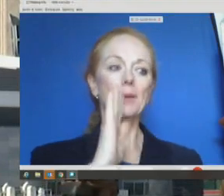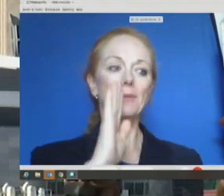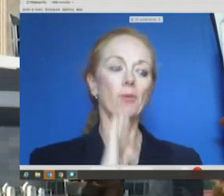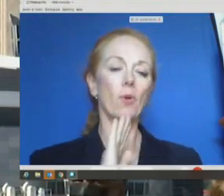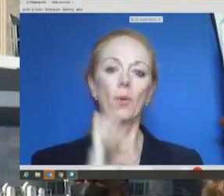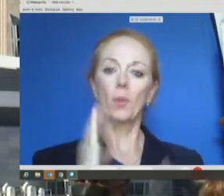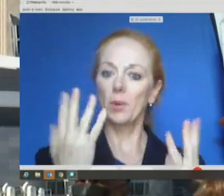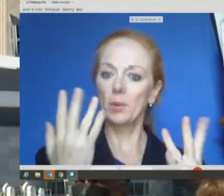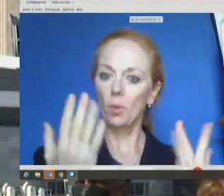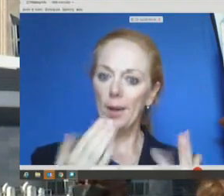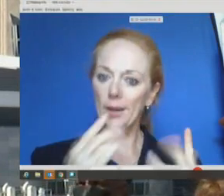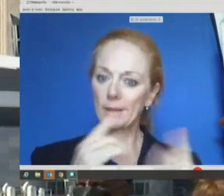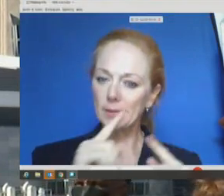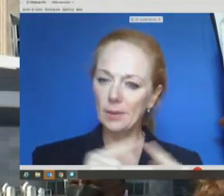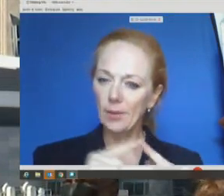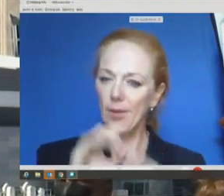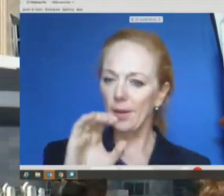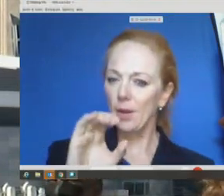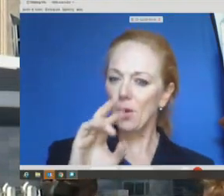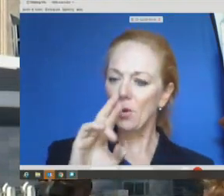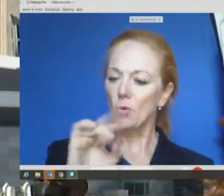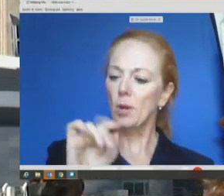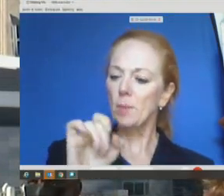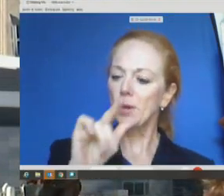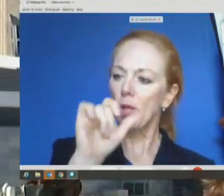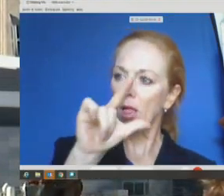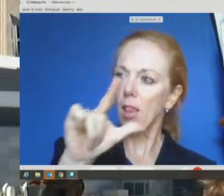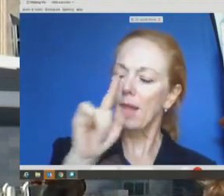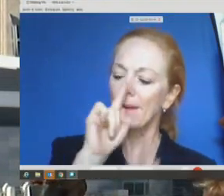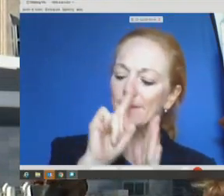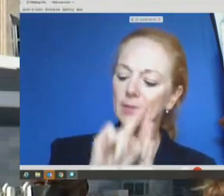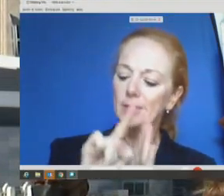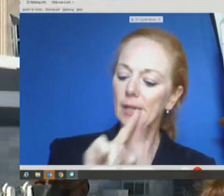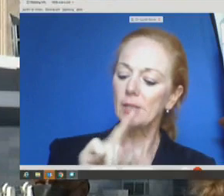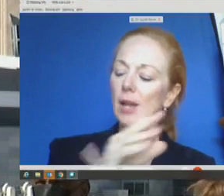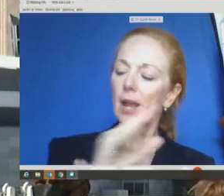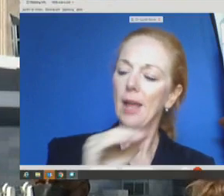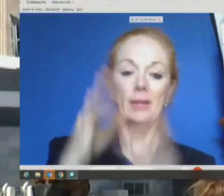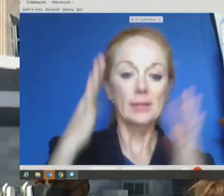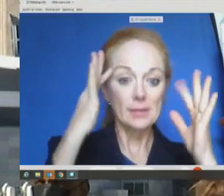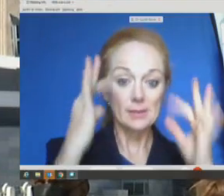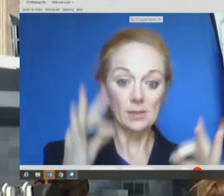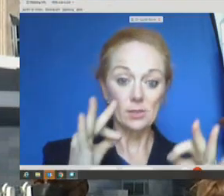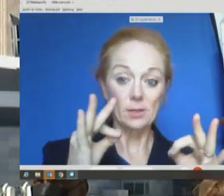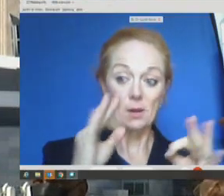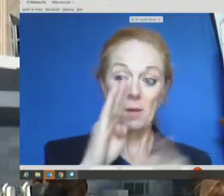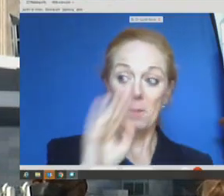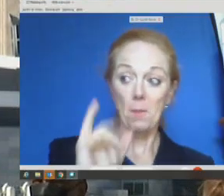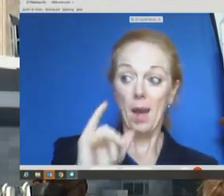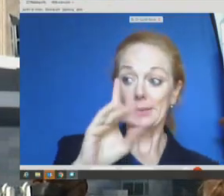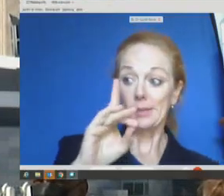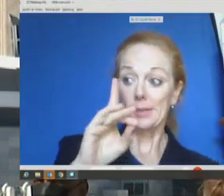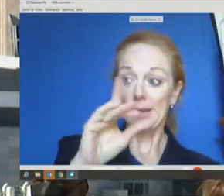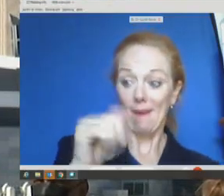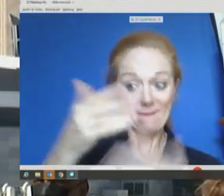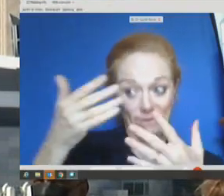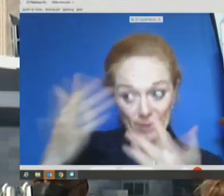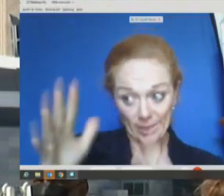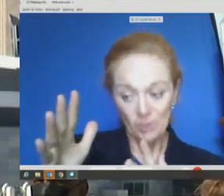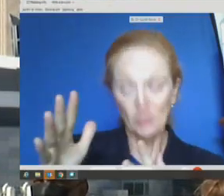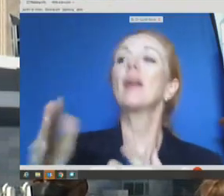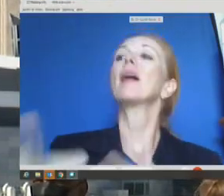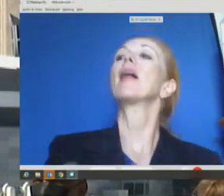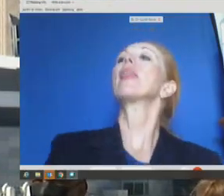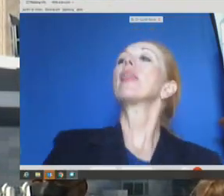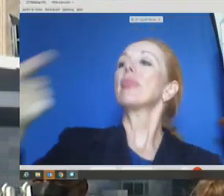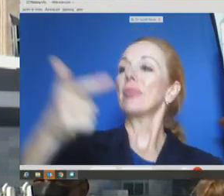criminal investigation and decision by the DA was complete, and then we would start the internal